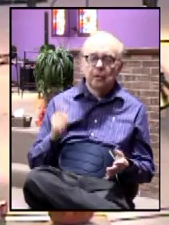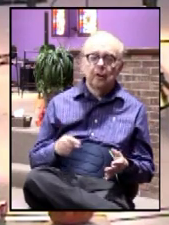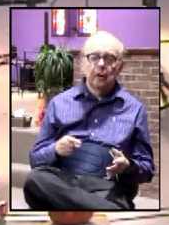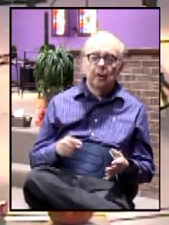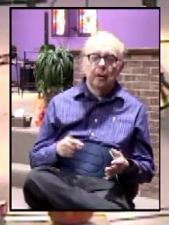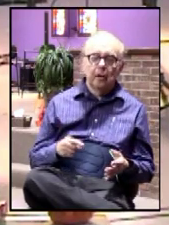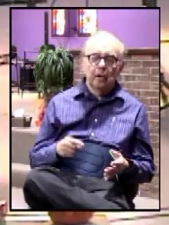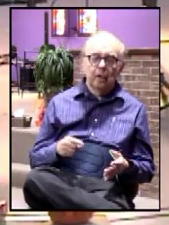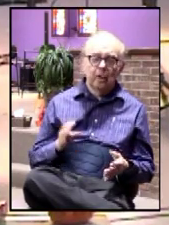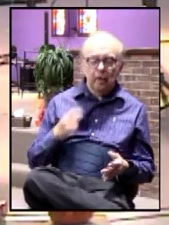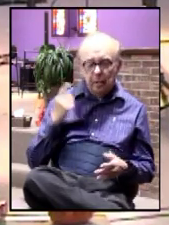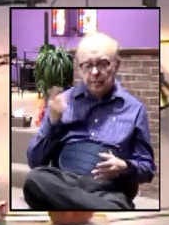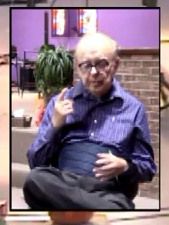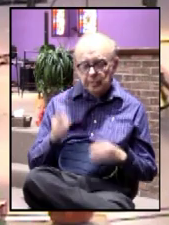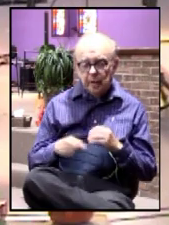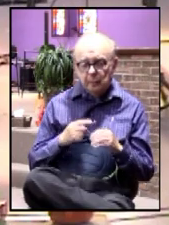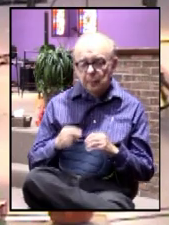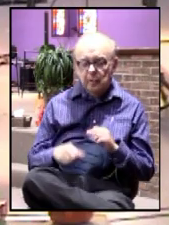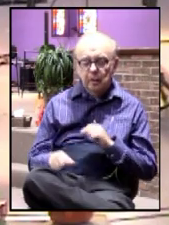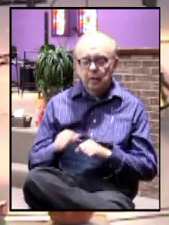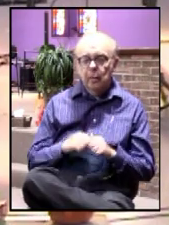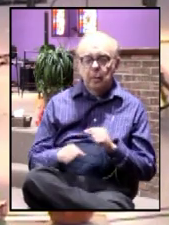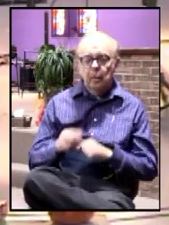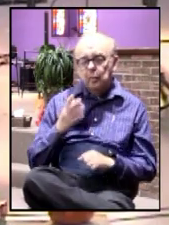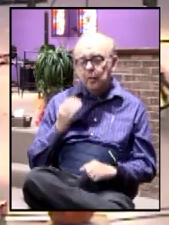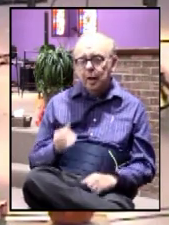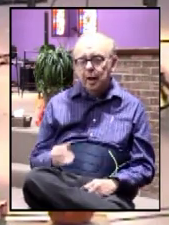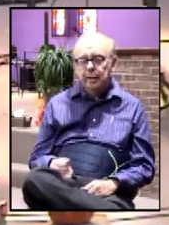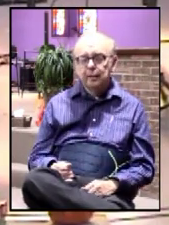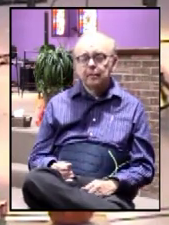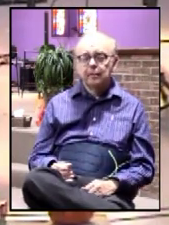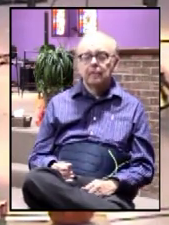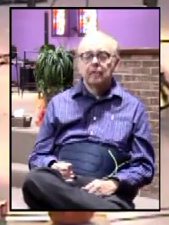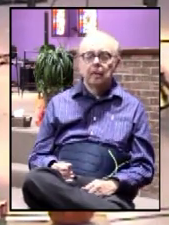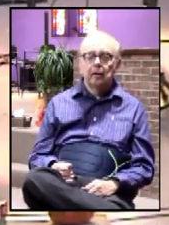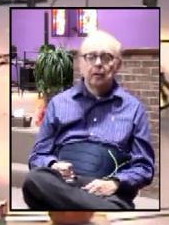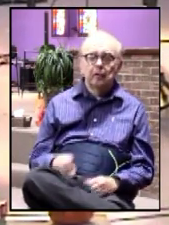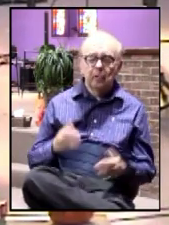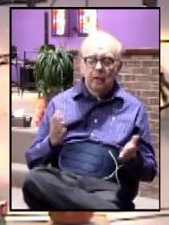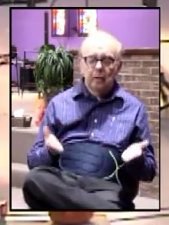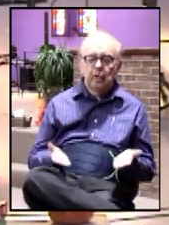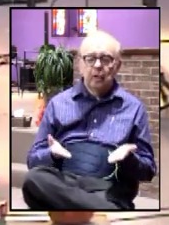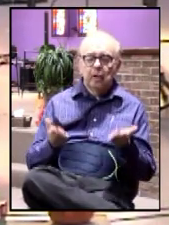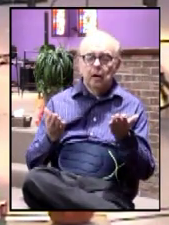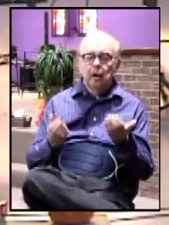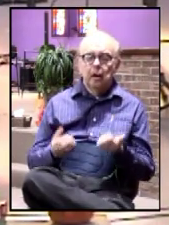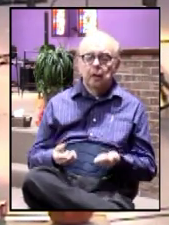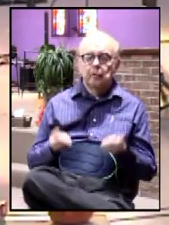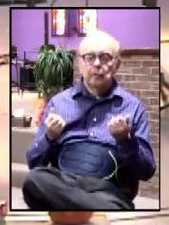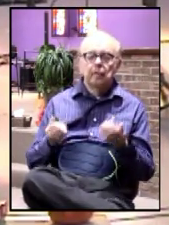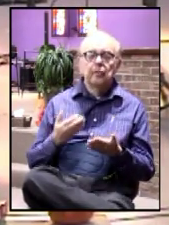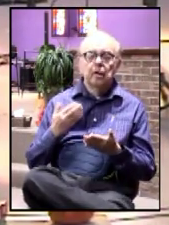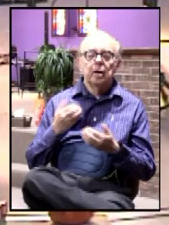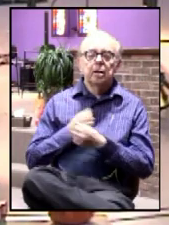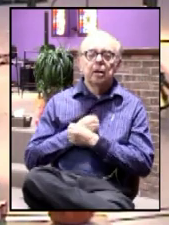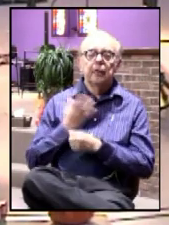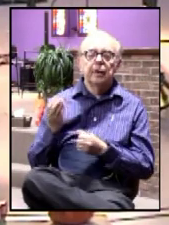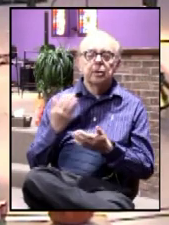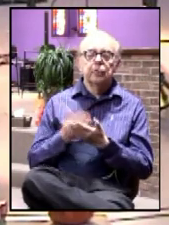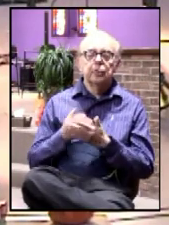We're supposed to be concerned about one another in order to promote love and good